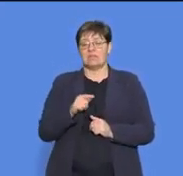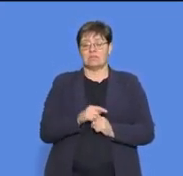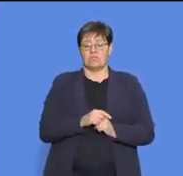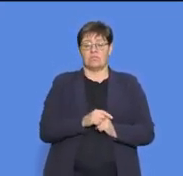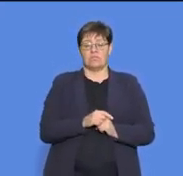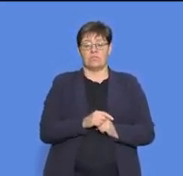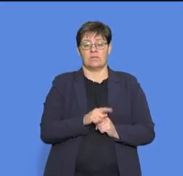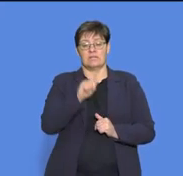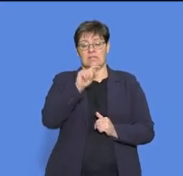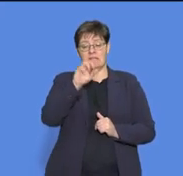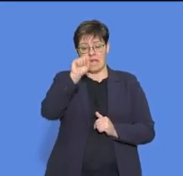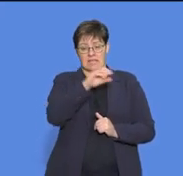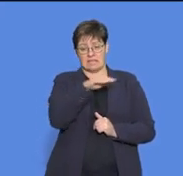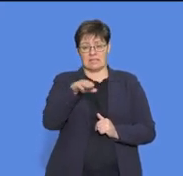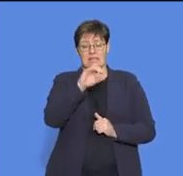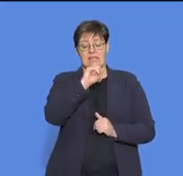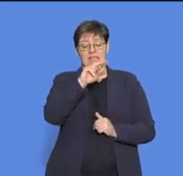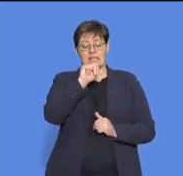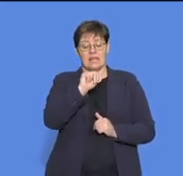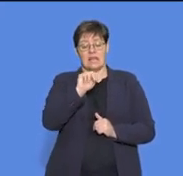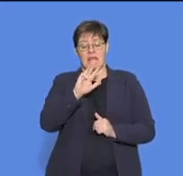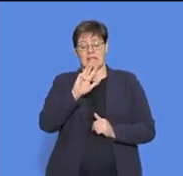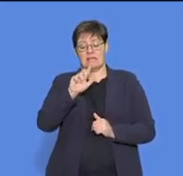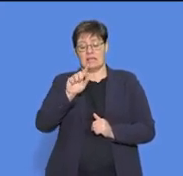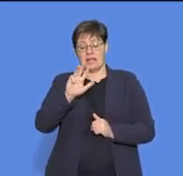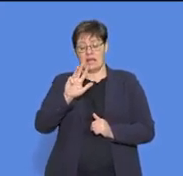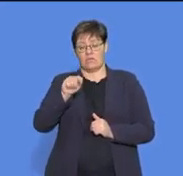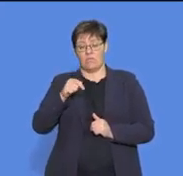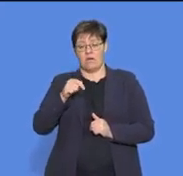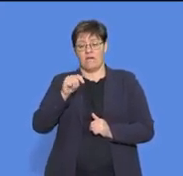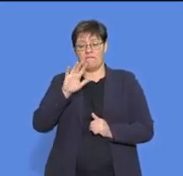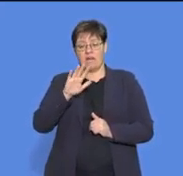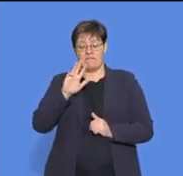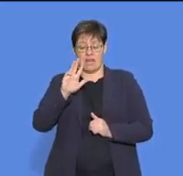there. So we're going to say sine of